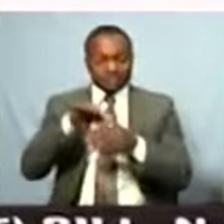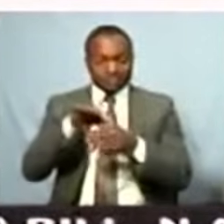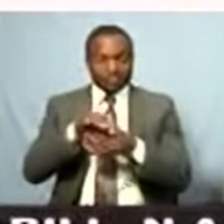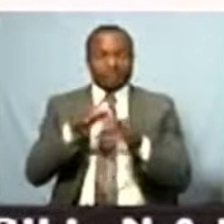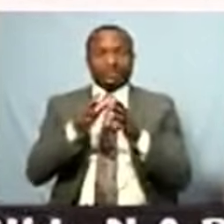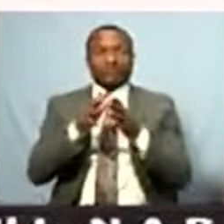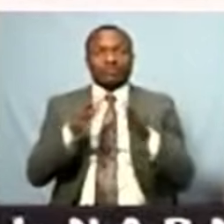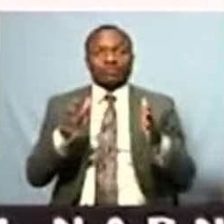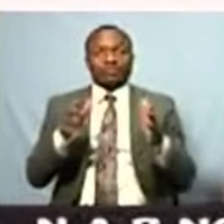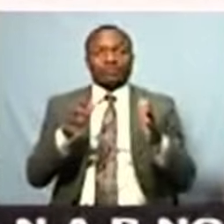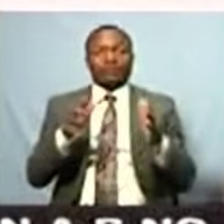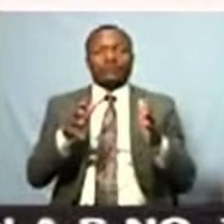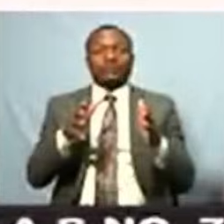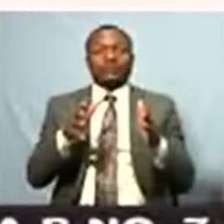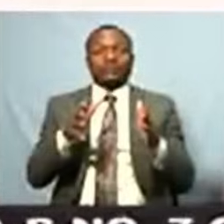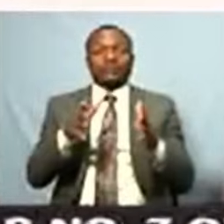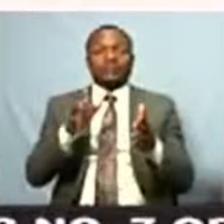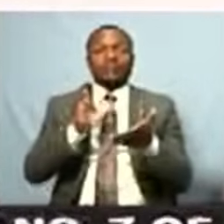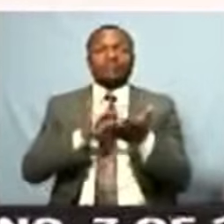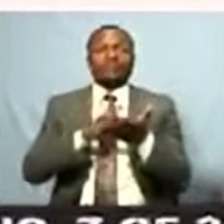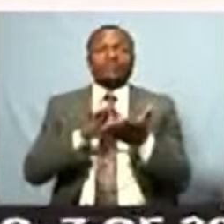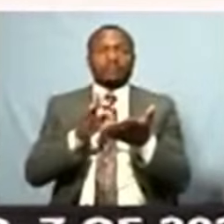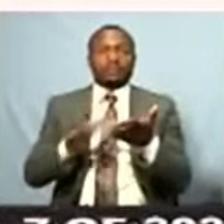huge burden to the nation's treasury.